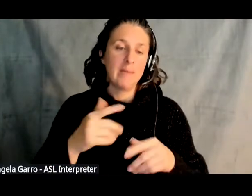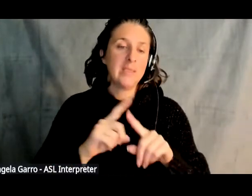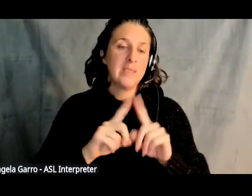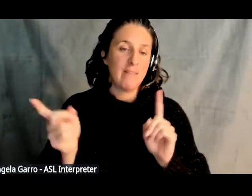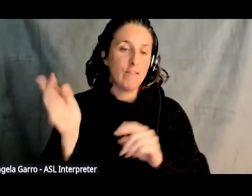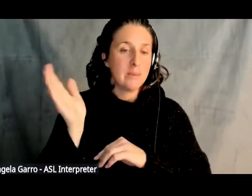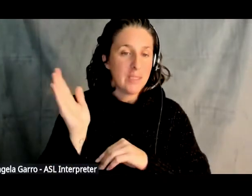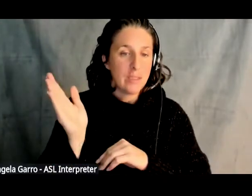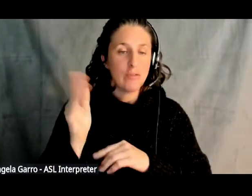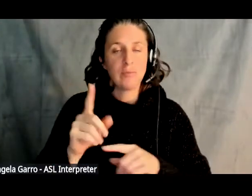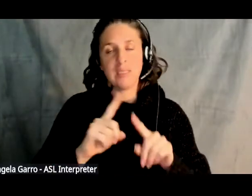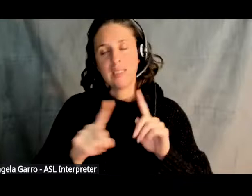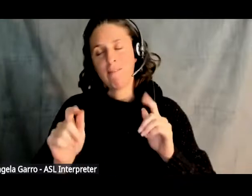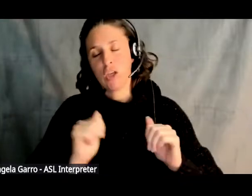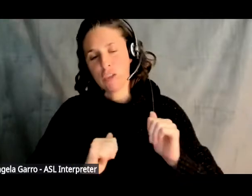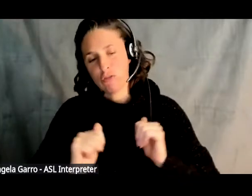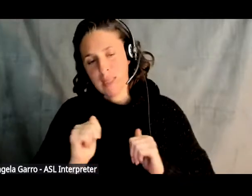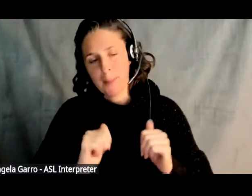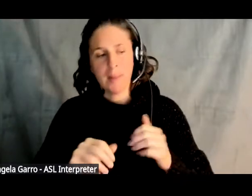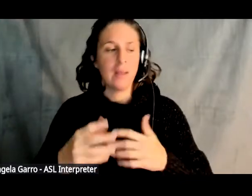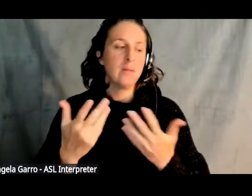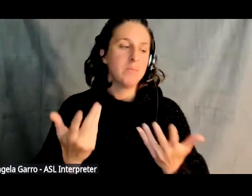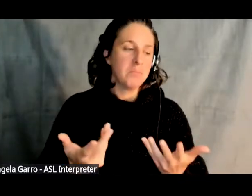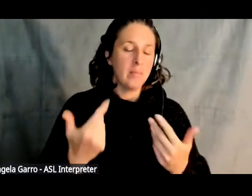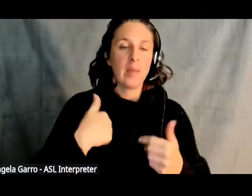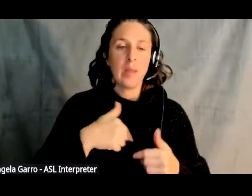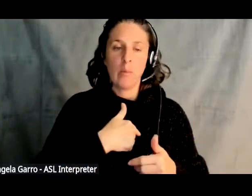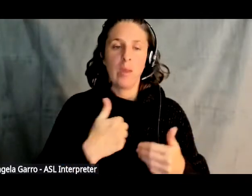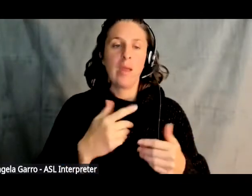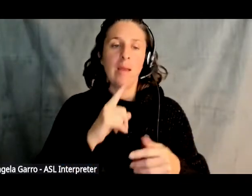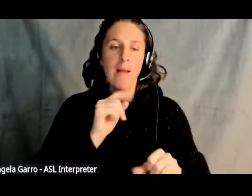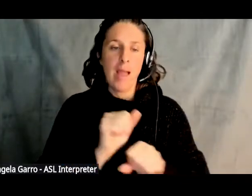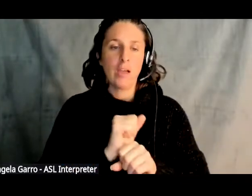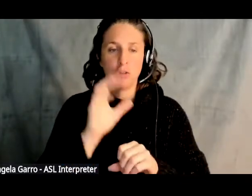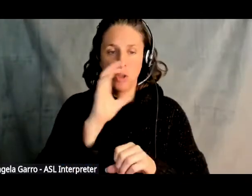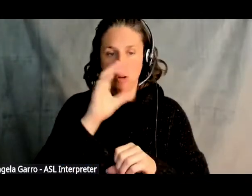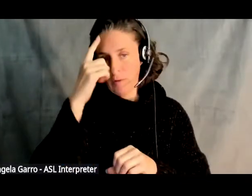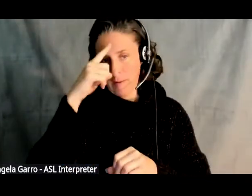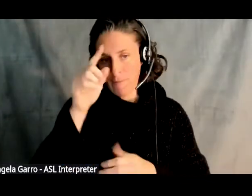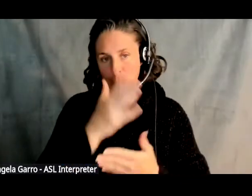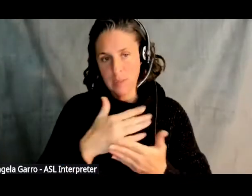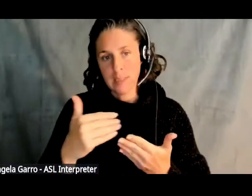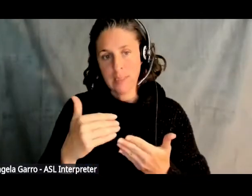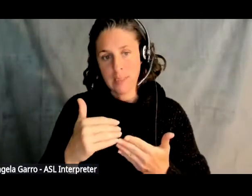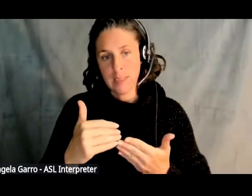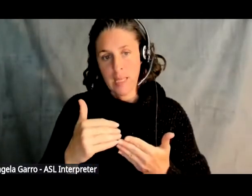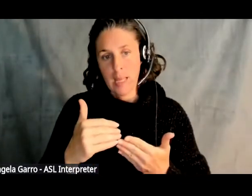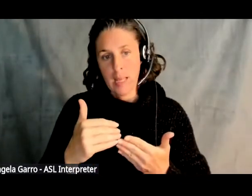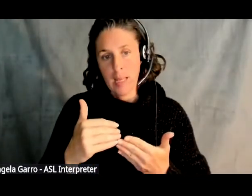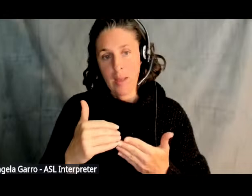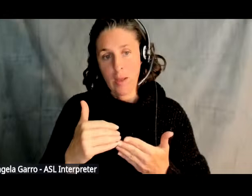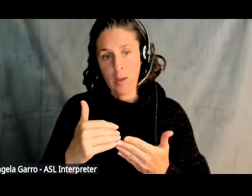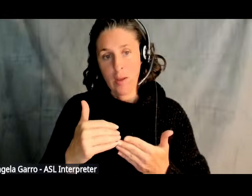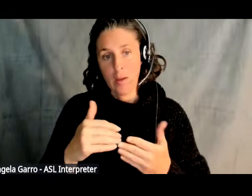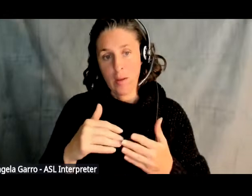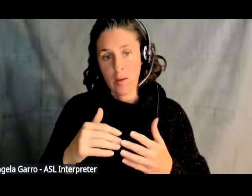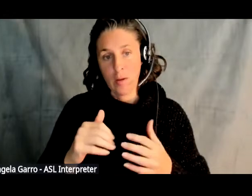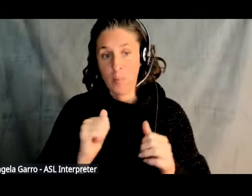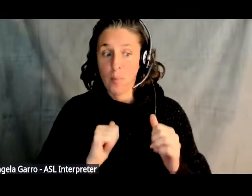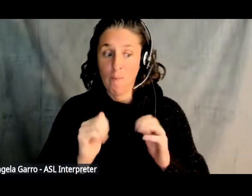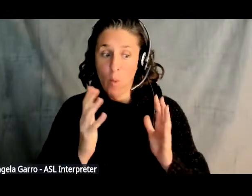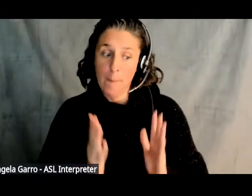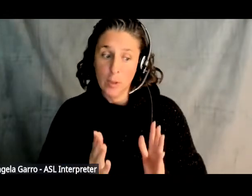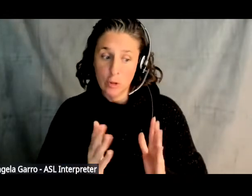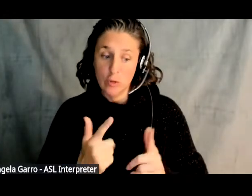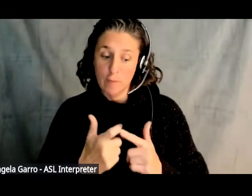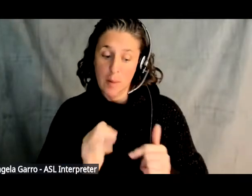and different entertainment. We are actually looking for some some performers from our district, if